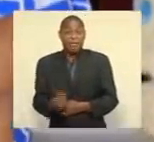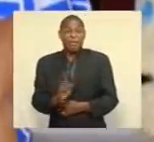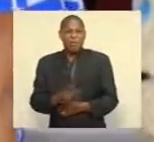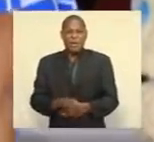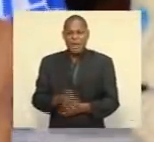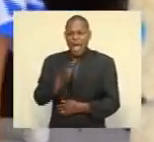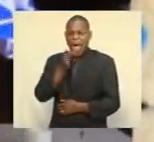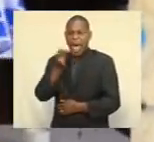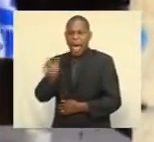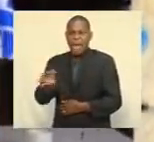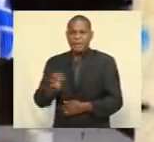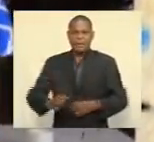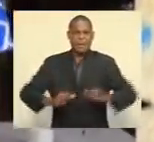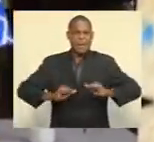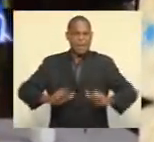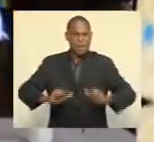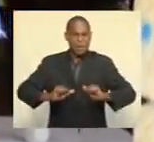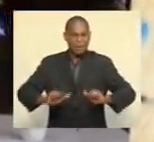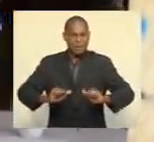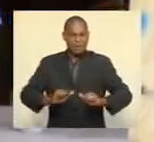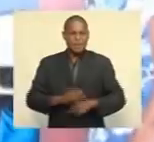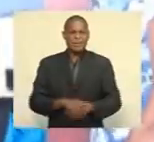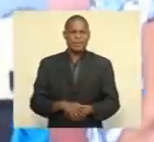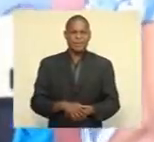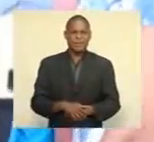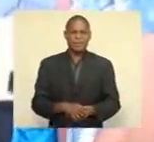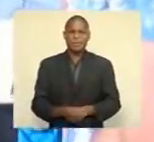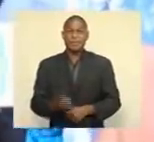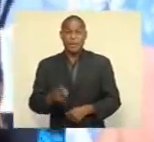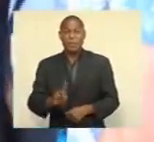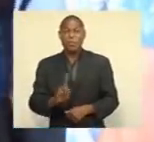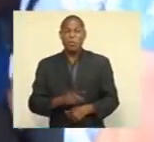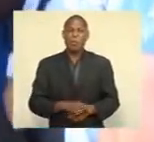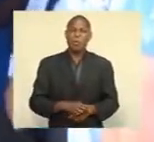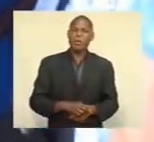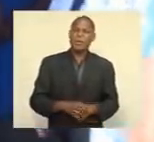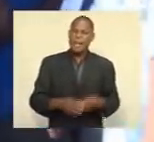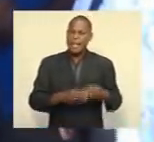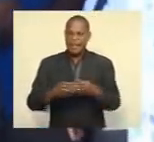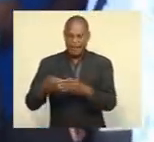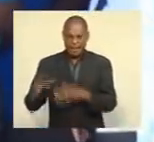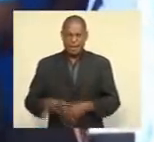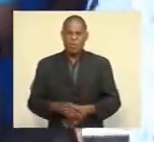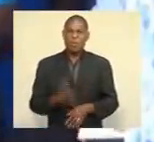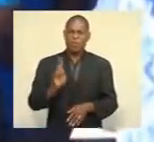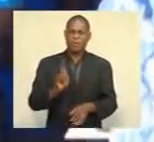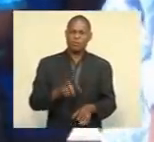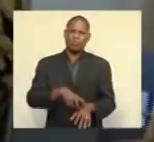president Ratu Epenisa Vakumbau and leader William Ngavoka to resign from Sodalpa,